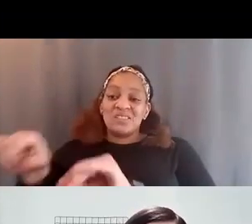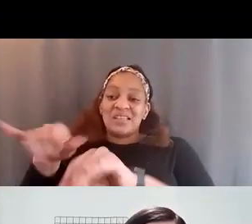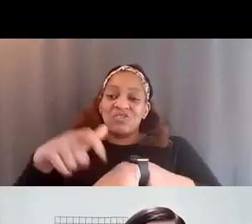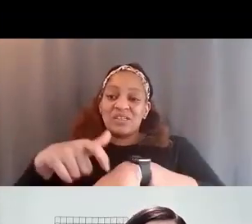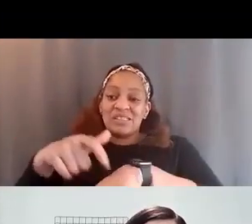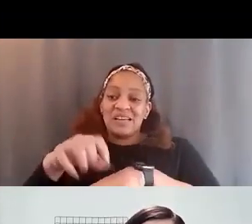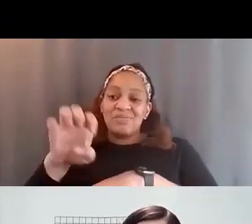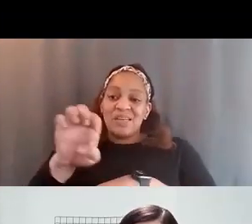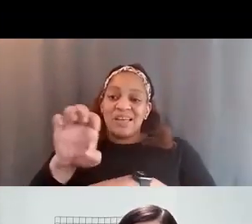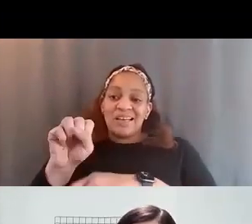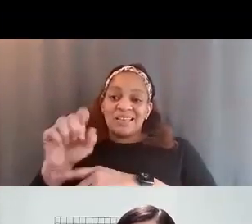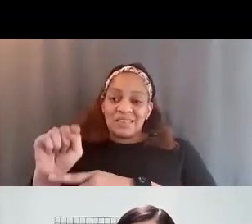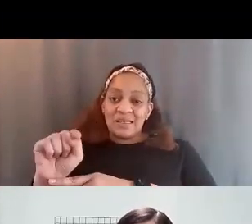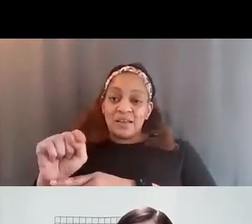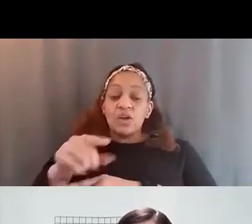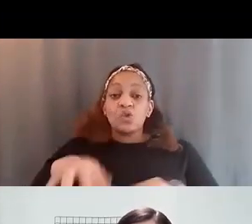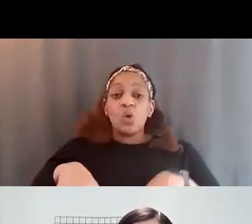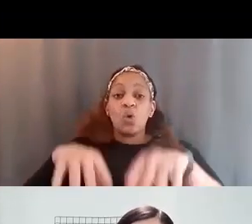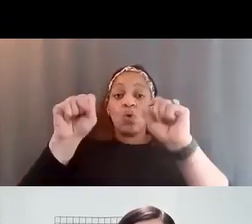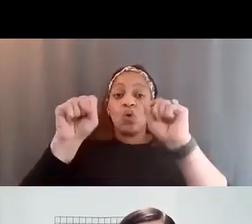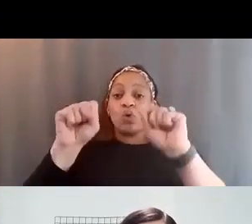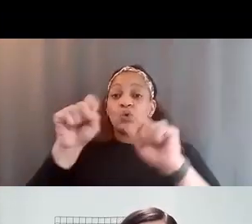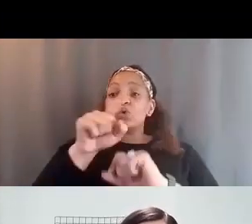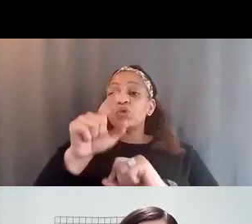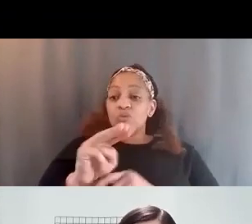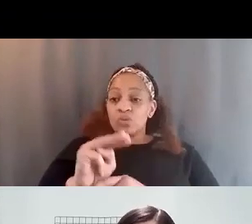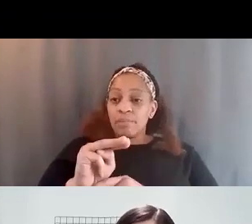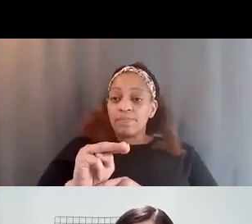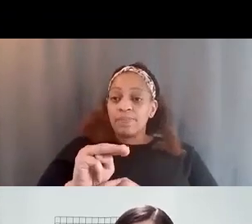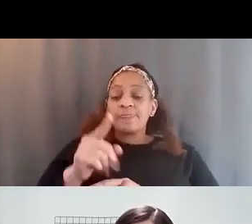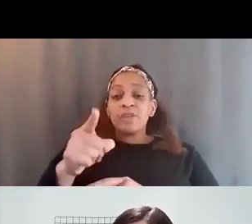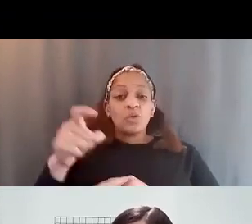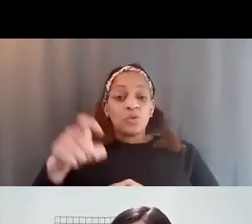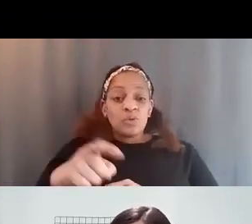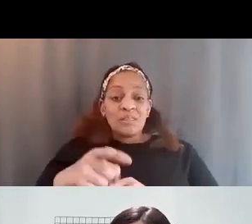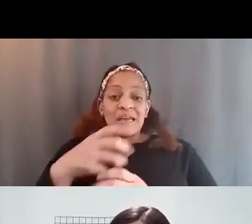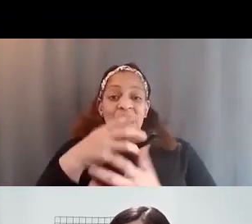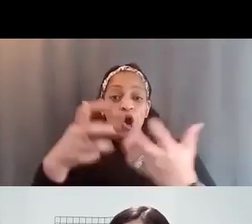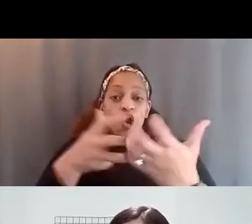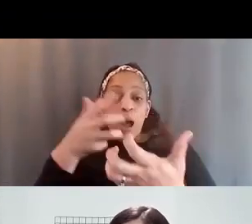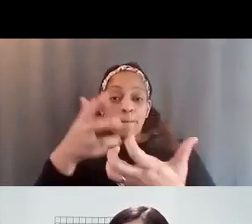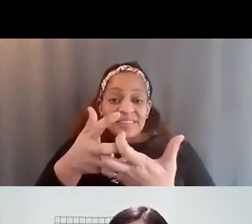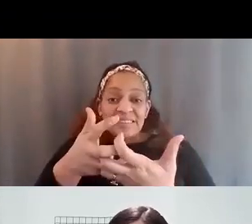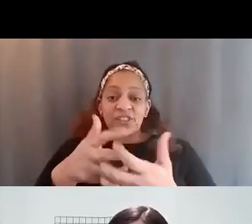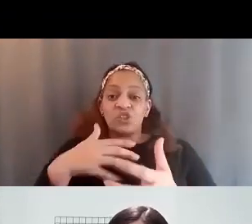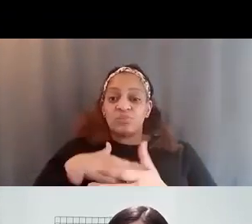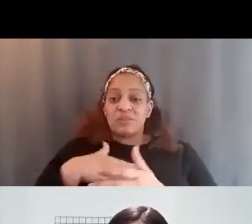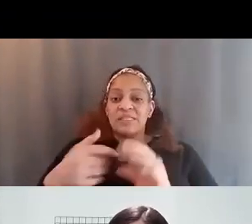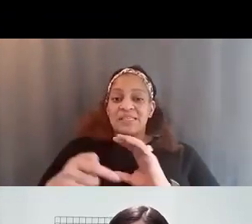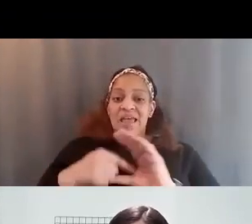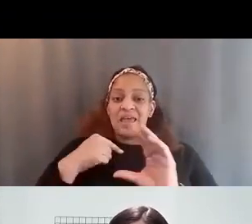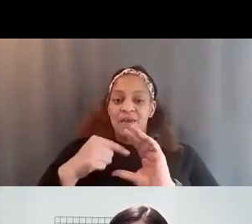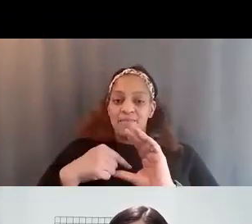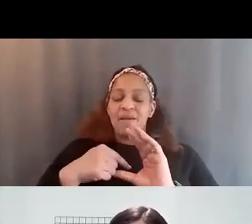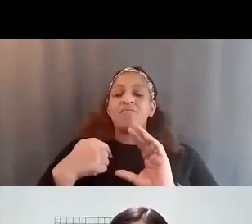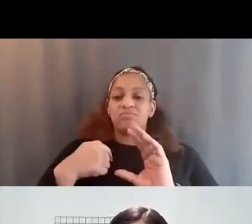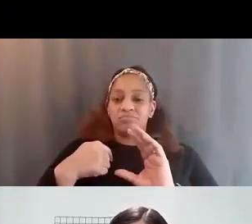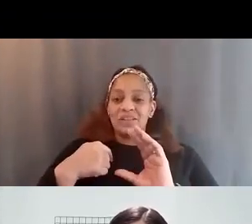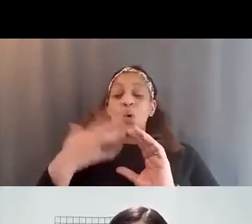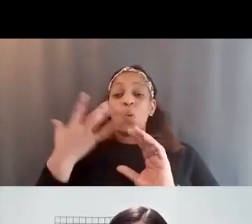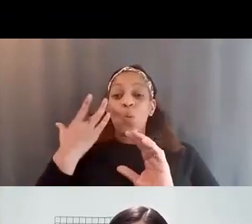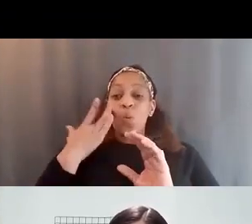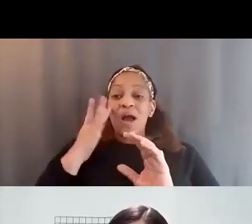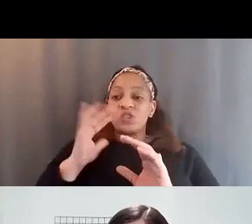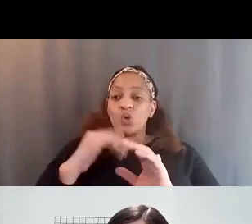be hosted via Zoom. So if you need accommodations, please send us an email to let us know so we can secure